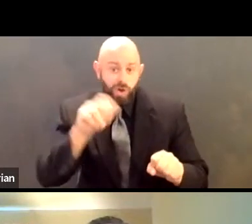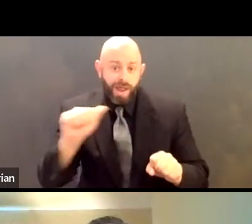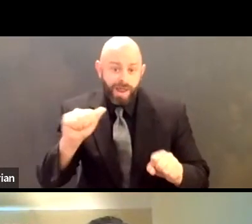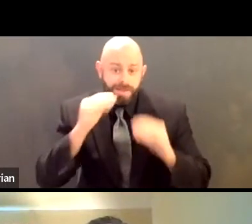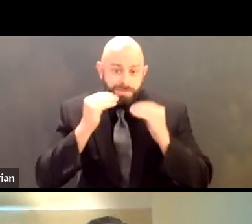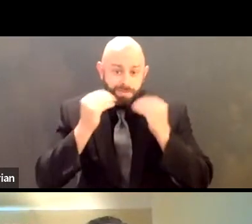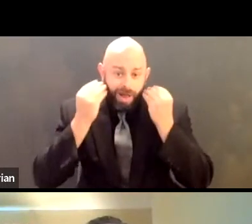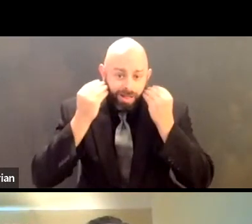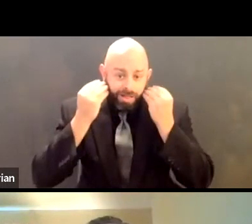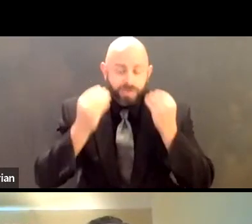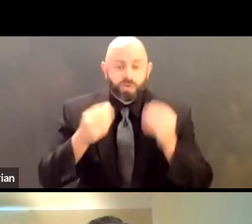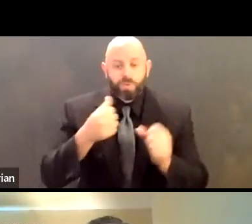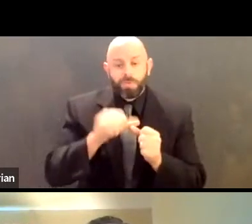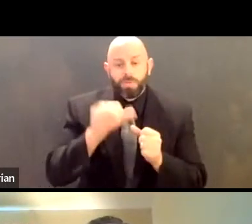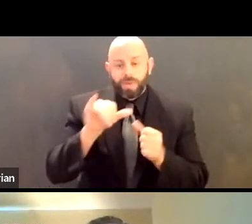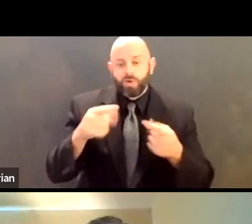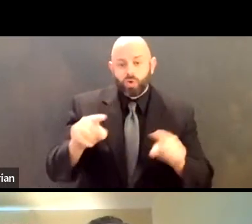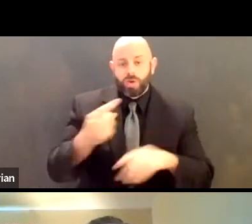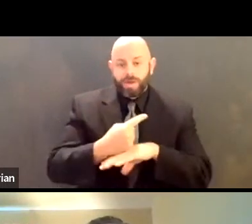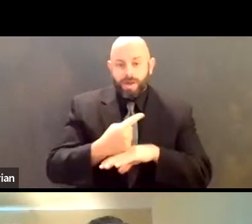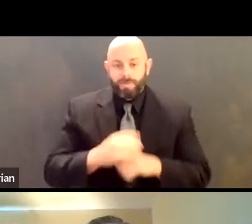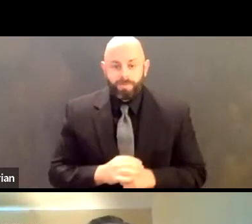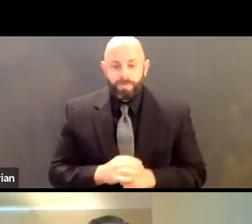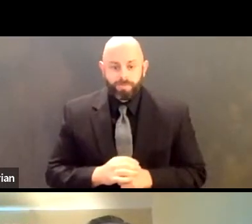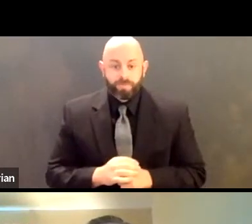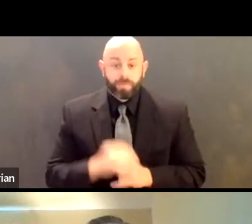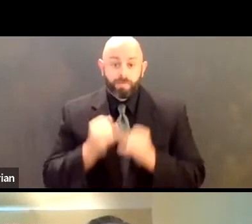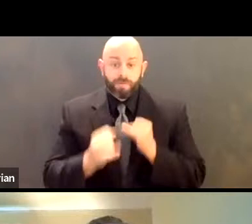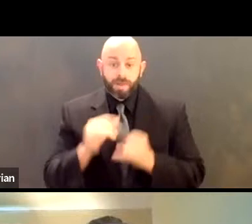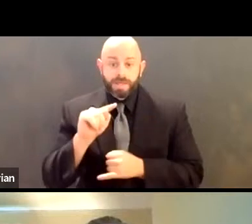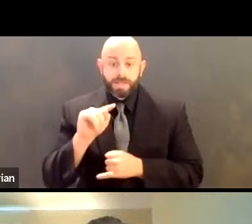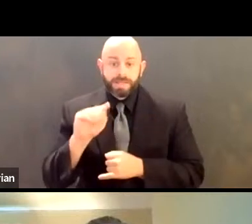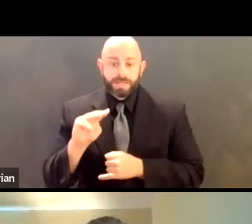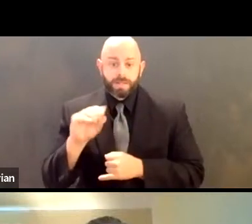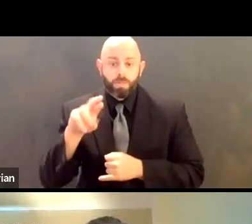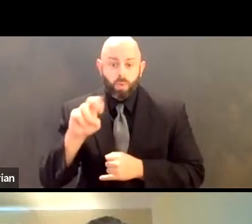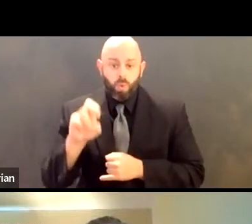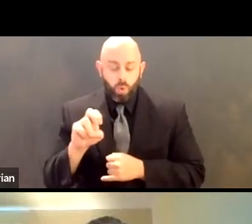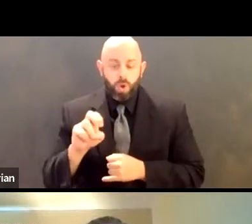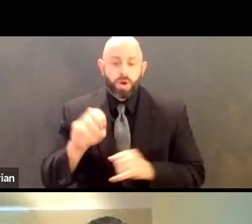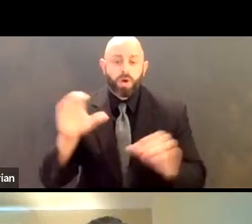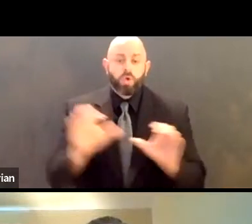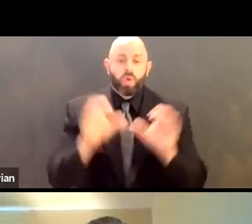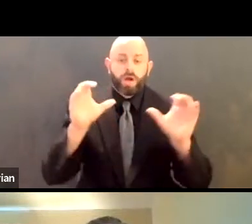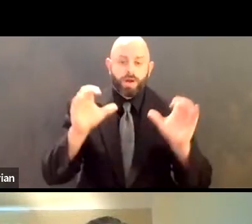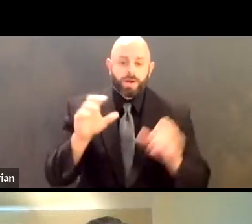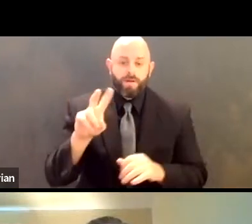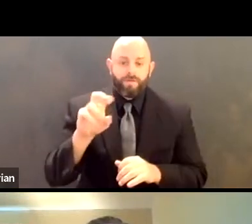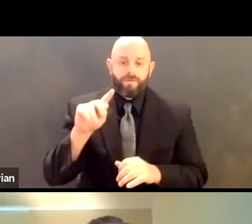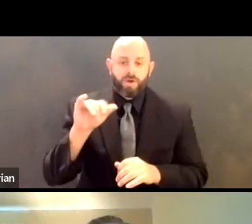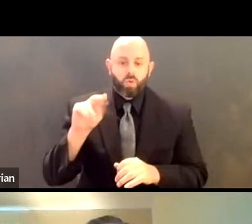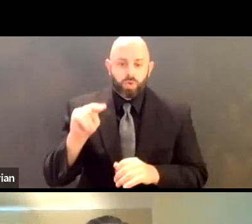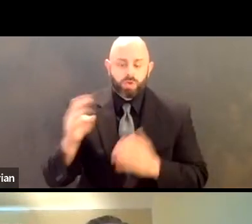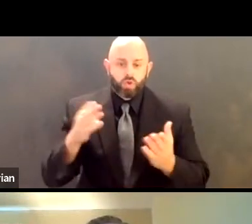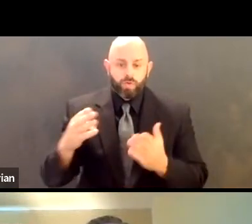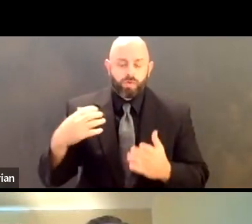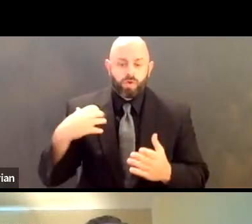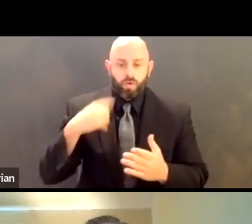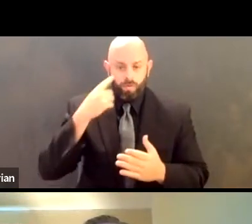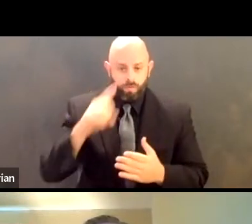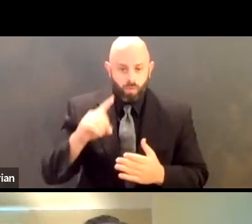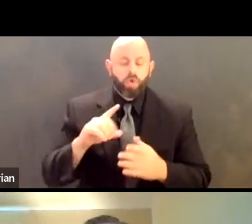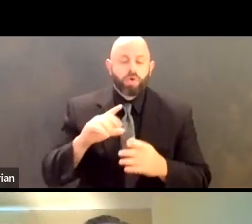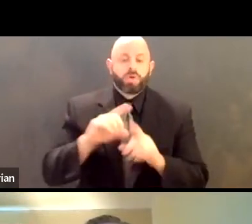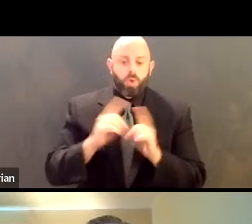you go throughout your day. And then finally, Tim Moore. Tim is an accredited veteran service officer with the North Carolina Department of Military and